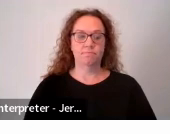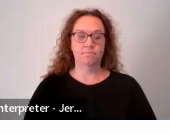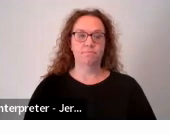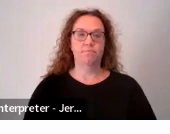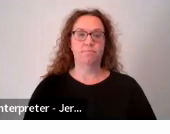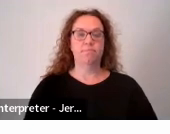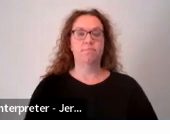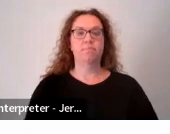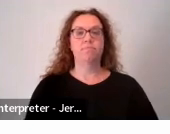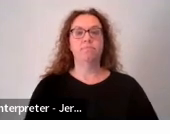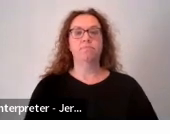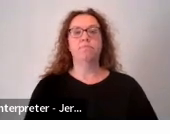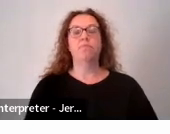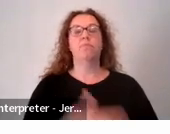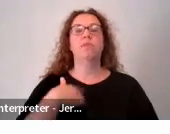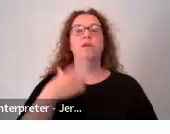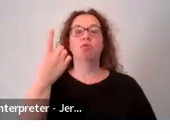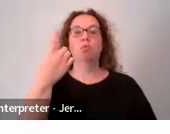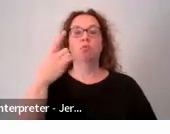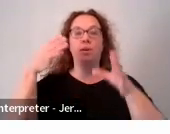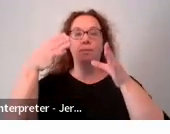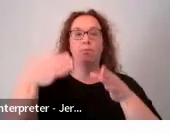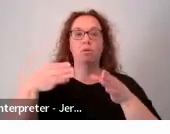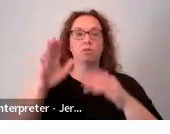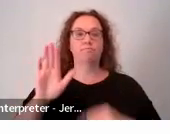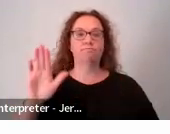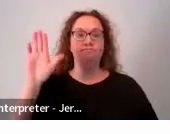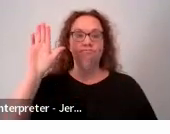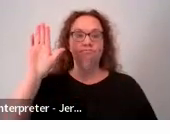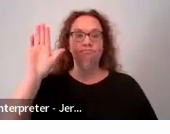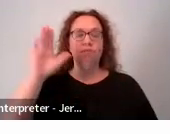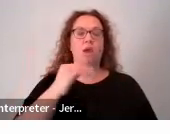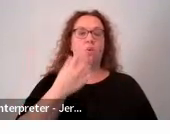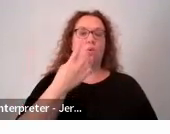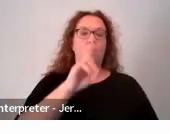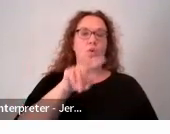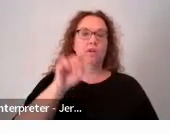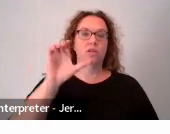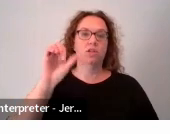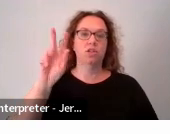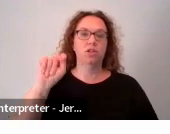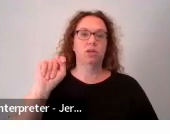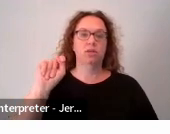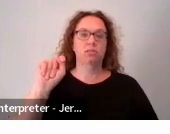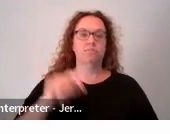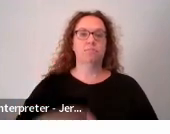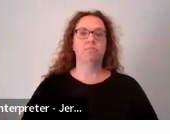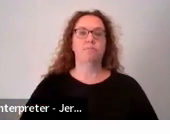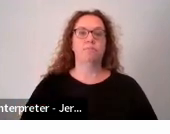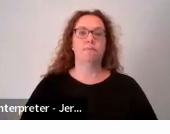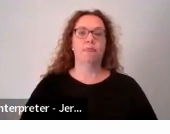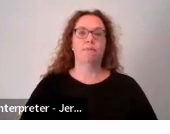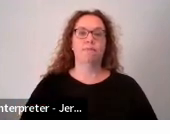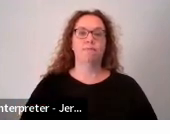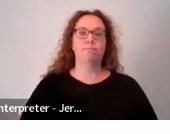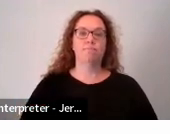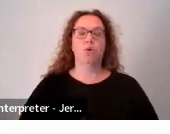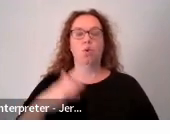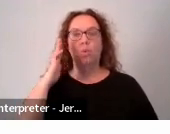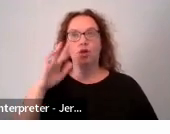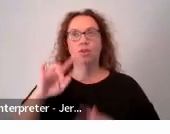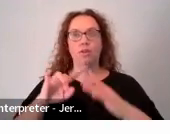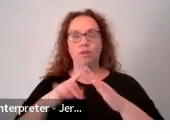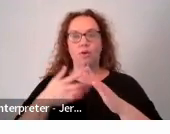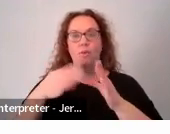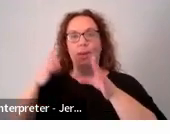Okay, so we at least have one person so far raising their hand and one in the chat. I will start with the person, or people now, person